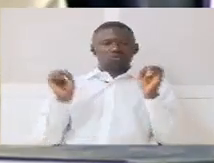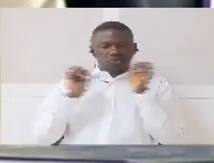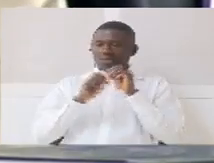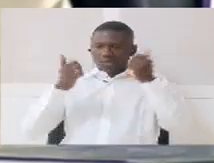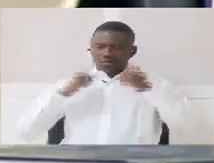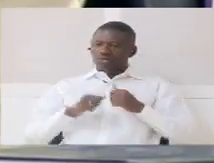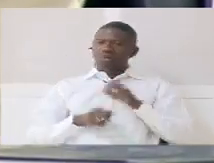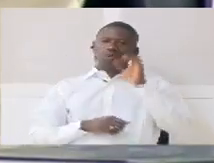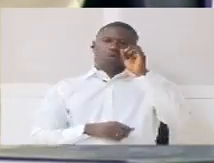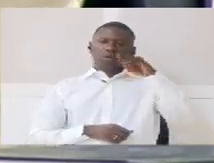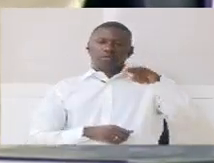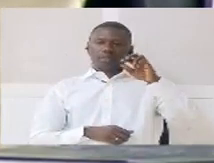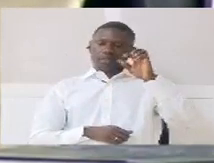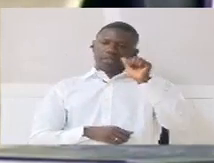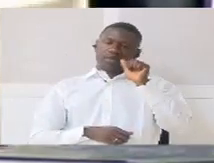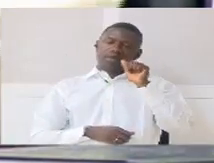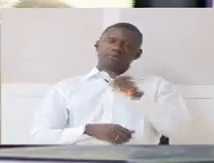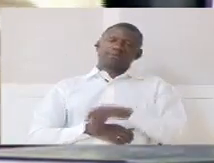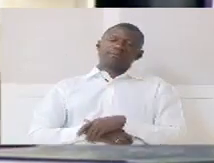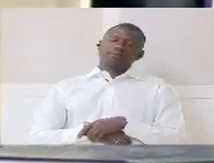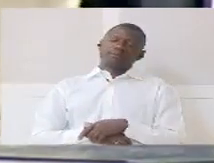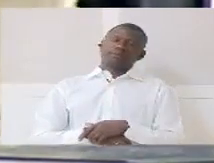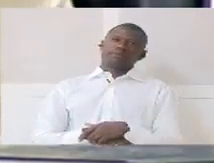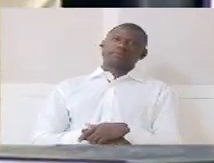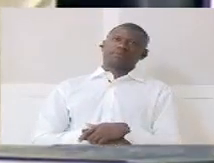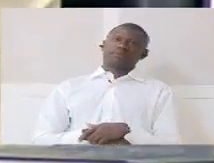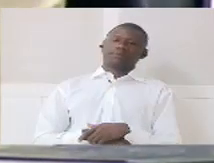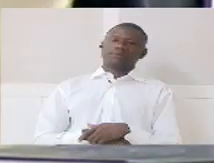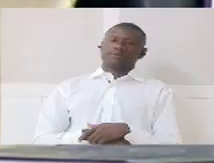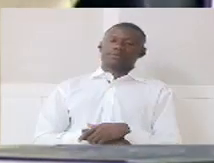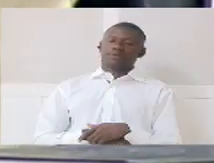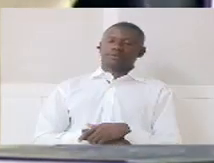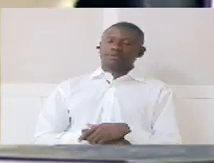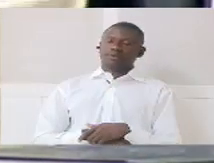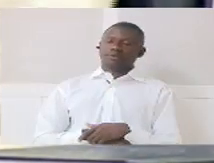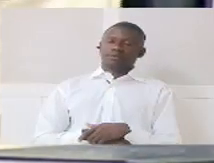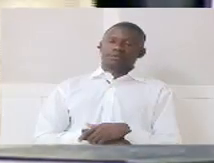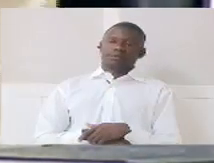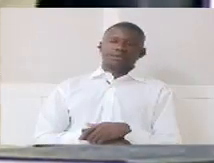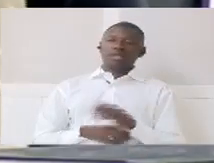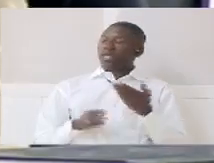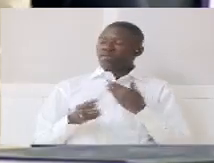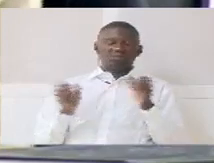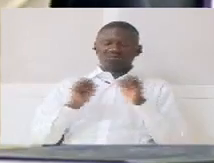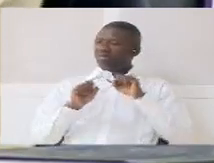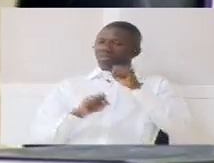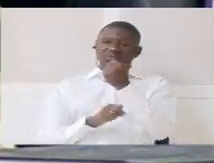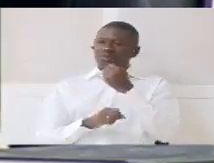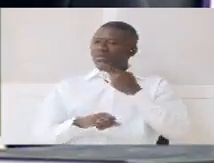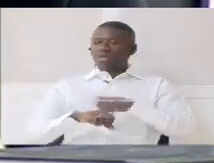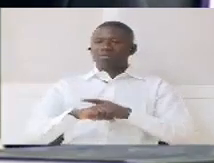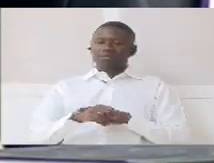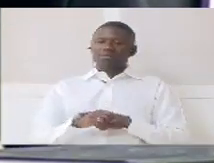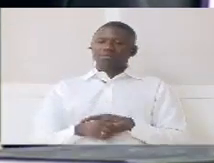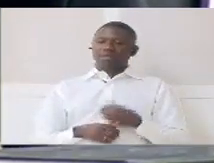prisoner to Yemin Firita Omar. And there's no prisoner who is responsibility freer than Omar. And he doesn't get any hard